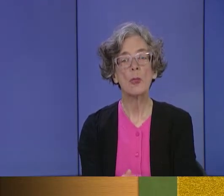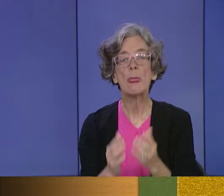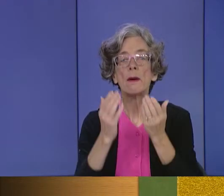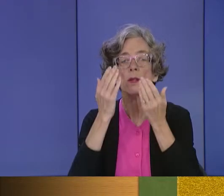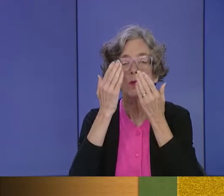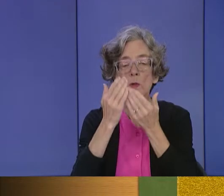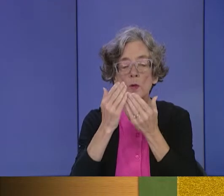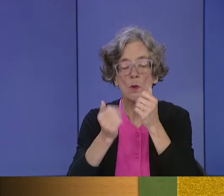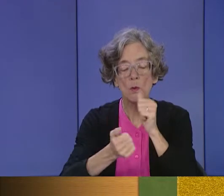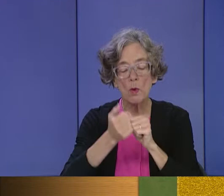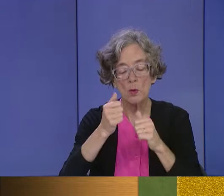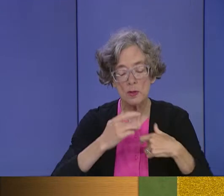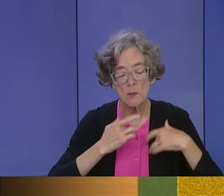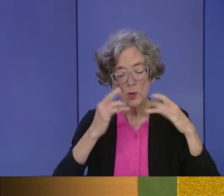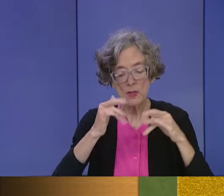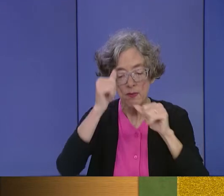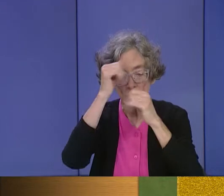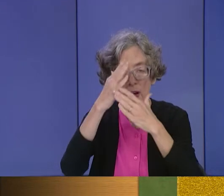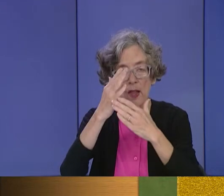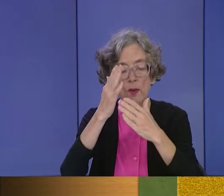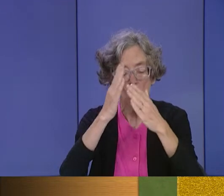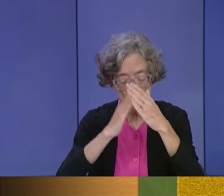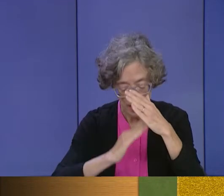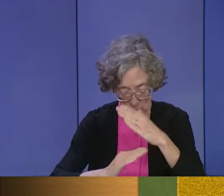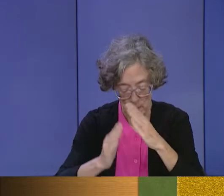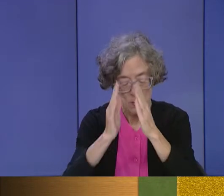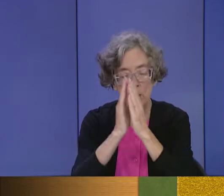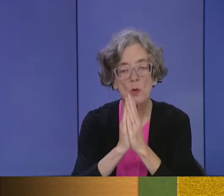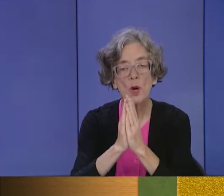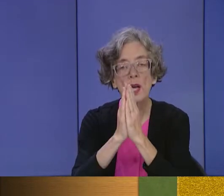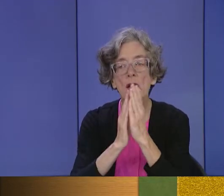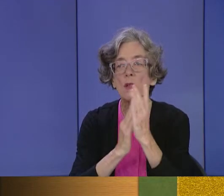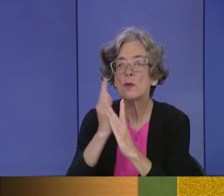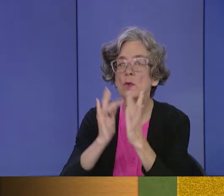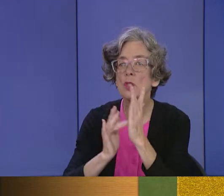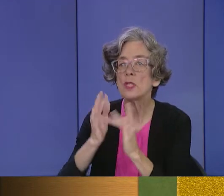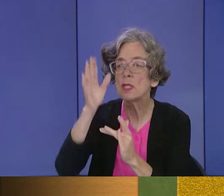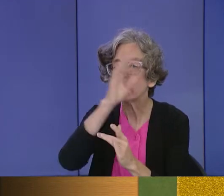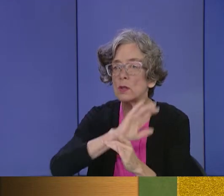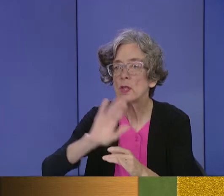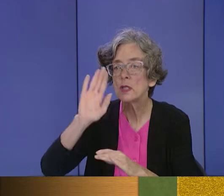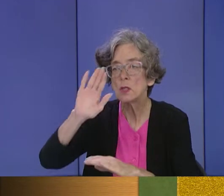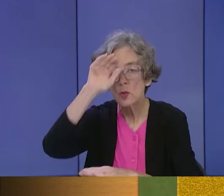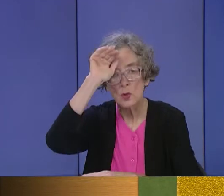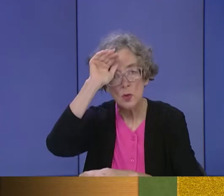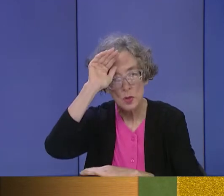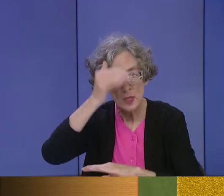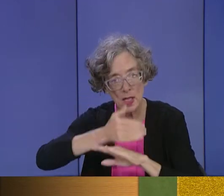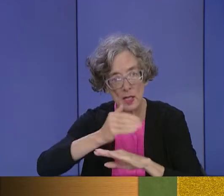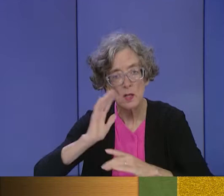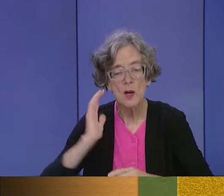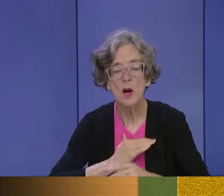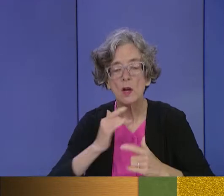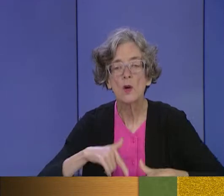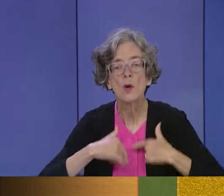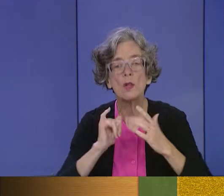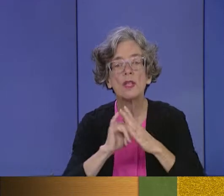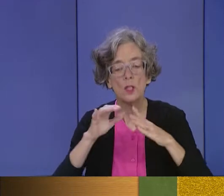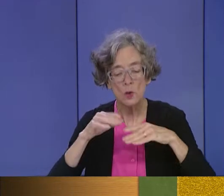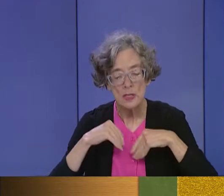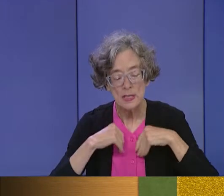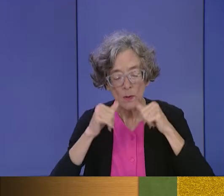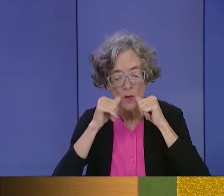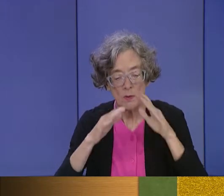You, therefore, most merciful Father, we make humble prayer and petition through Jesus Christ, your Son, our Lord, that you accept and bless these gifts,